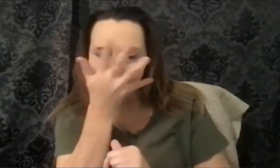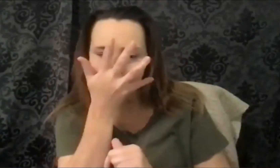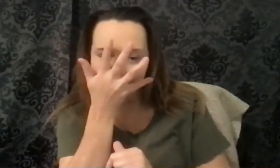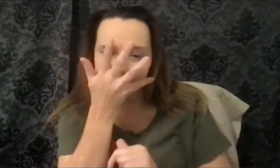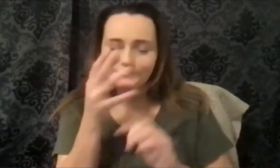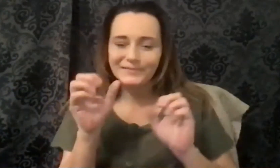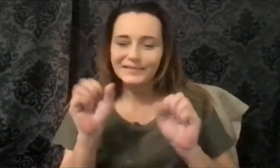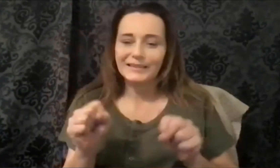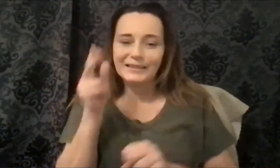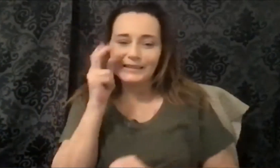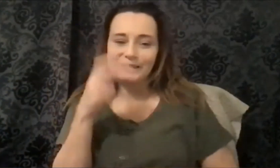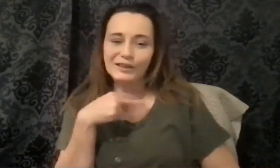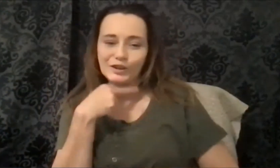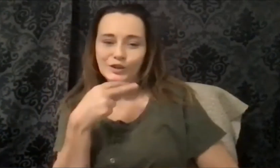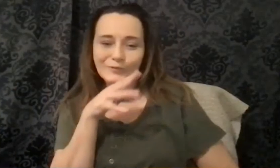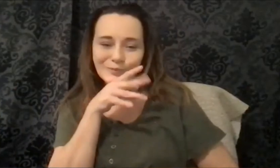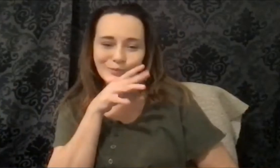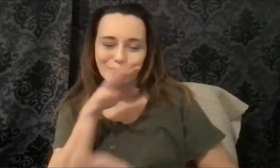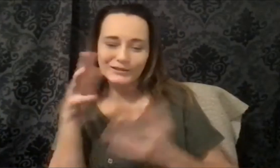voice there, yeah.